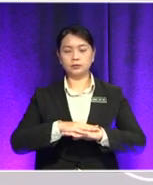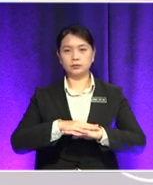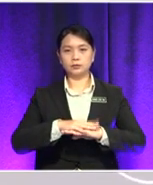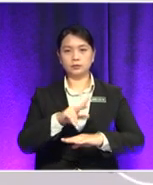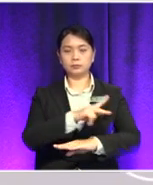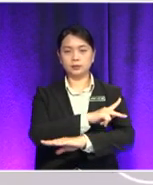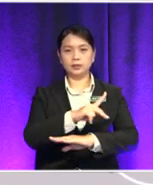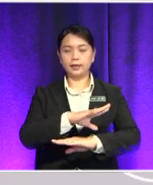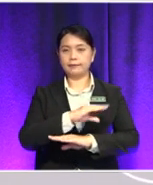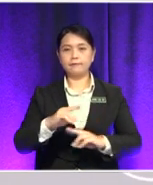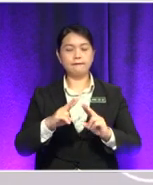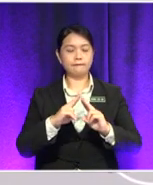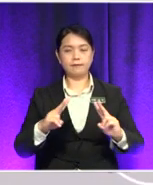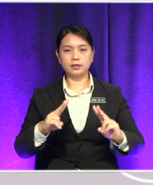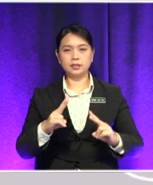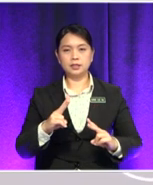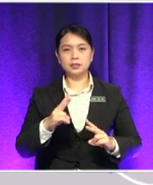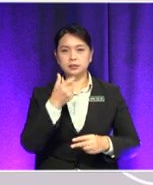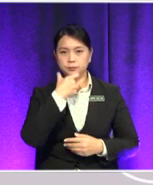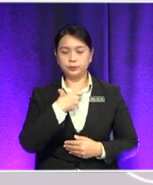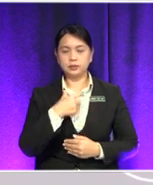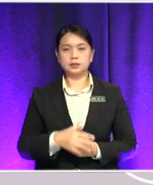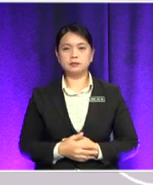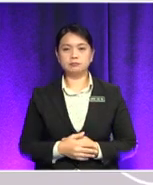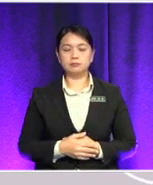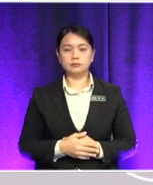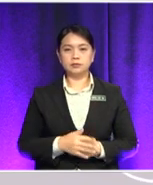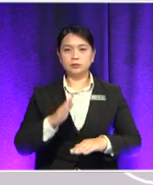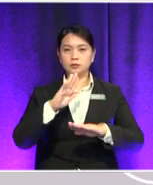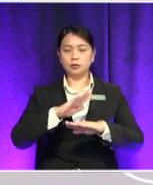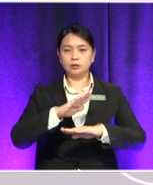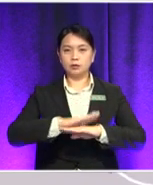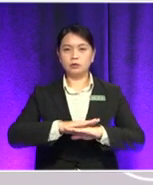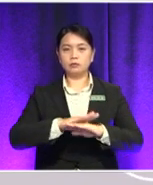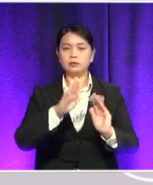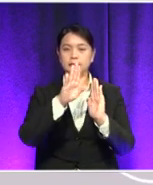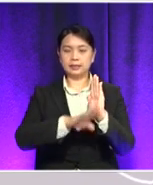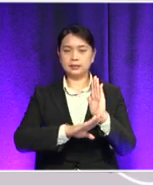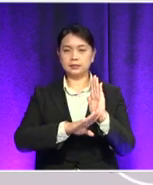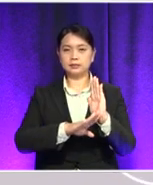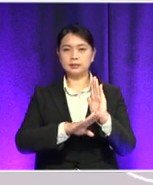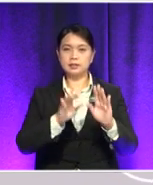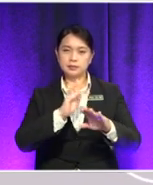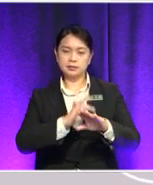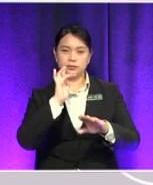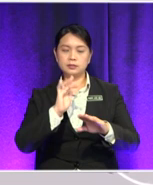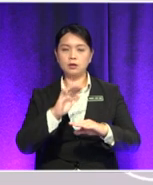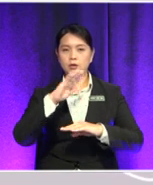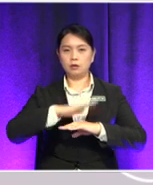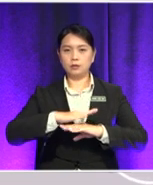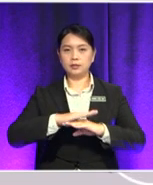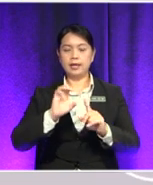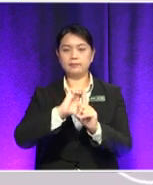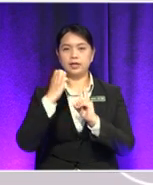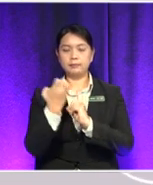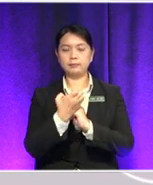I'm very disappointed that the mayor shows such a lack of sensitivity for environmental issues. Air pollution